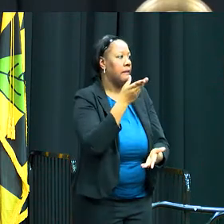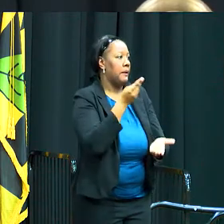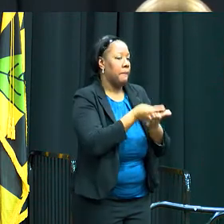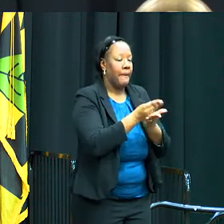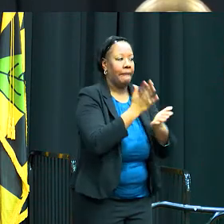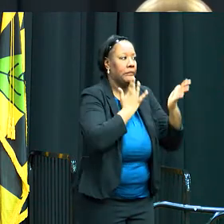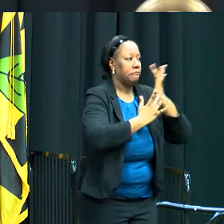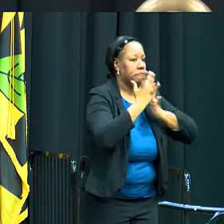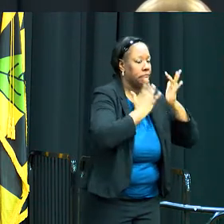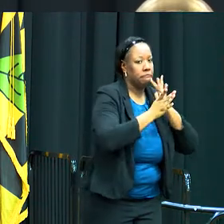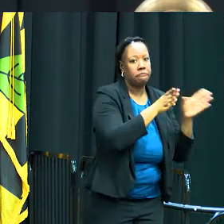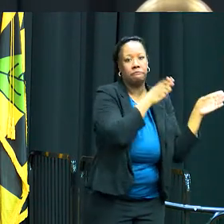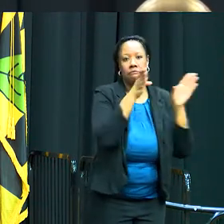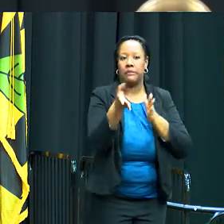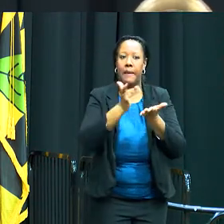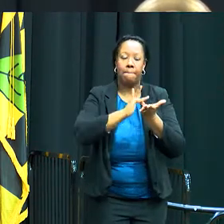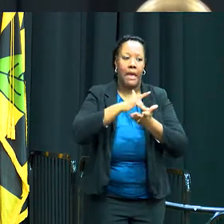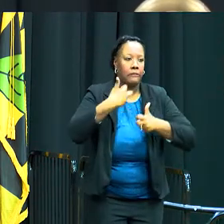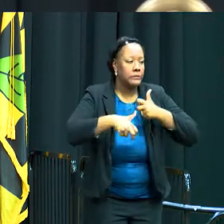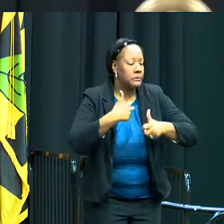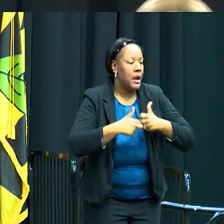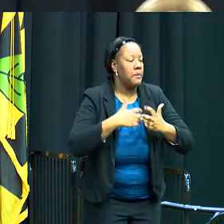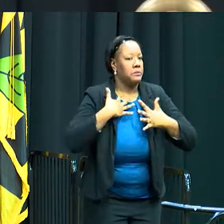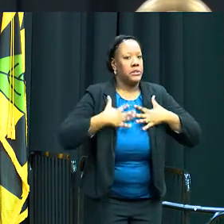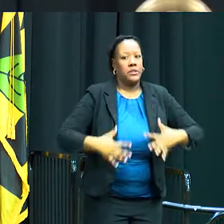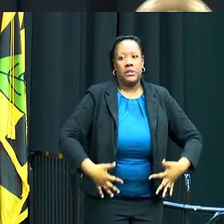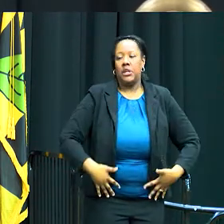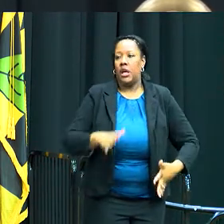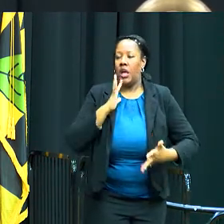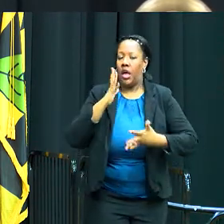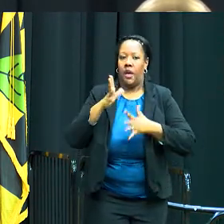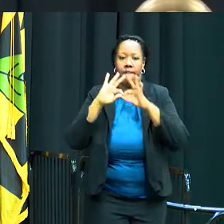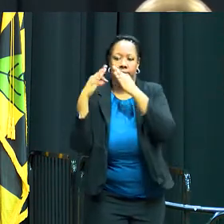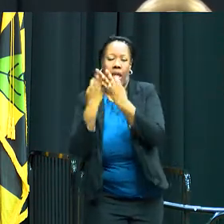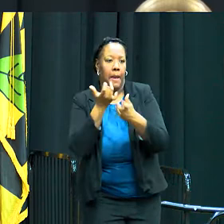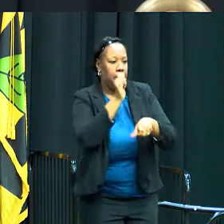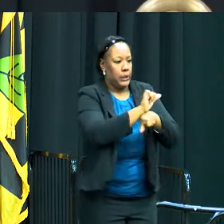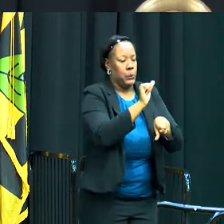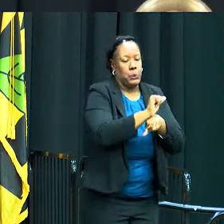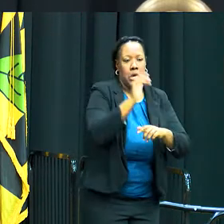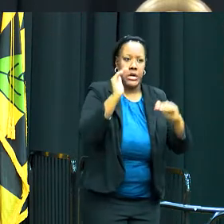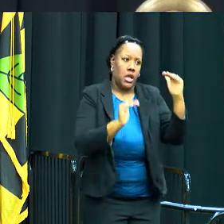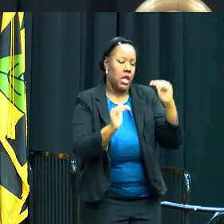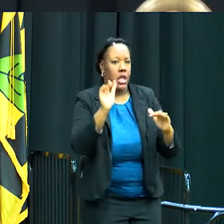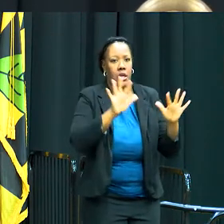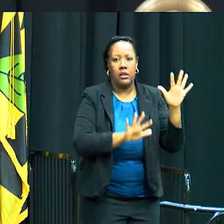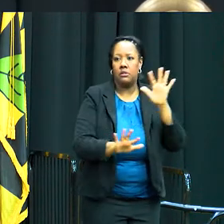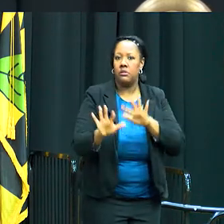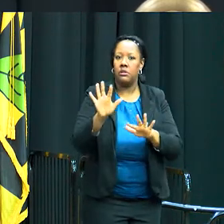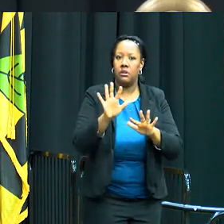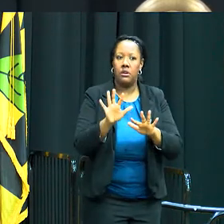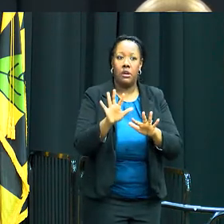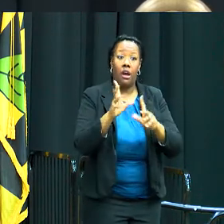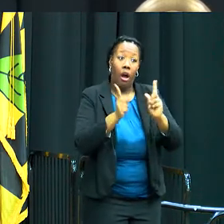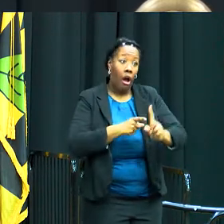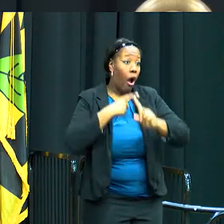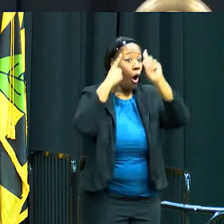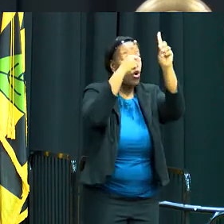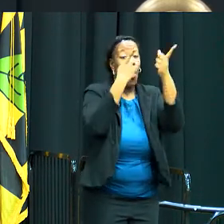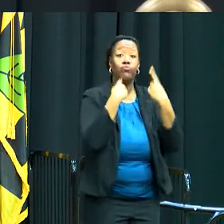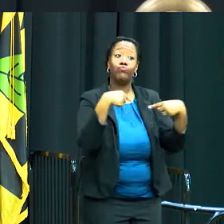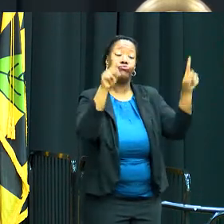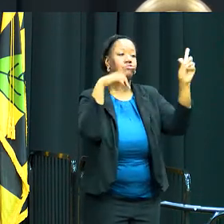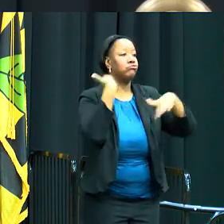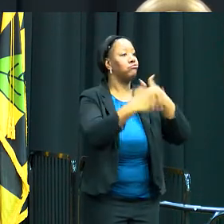finances, medical problems, juggling family and work responsibilities. No goal is achieved